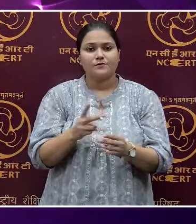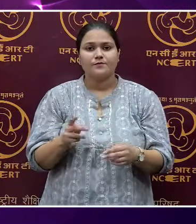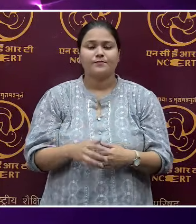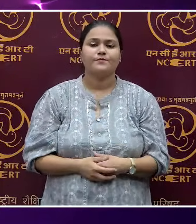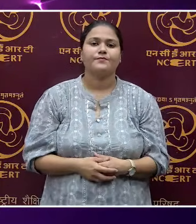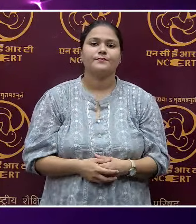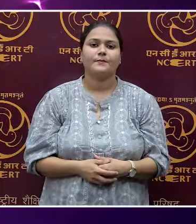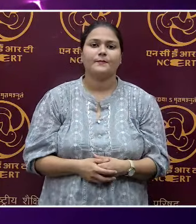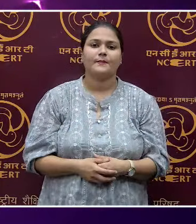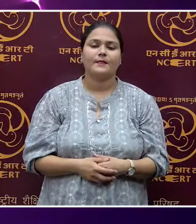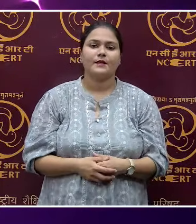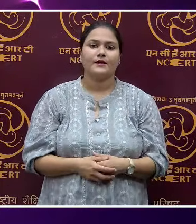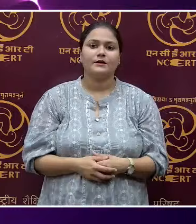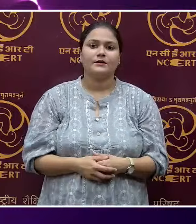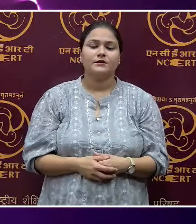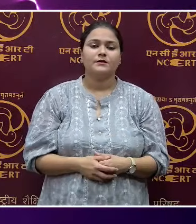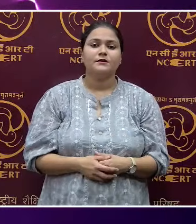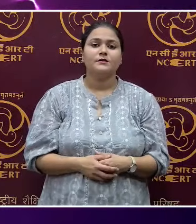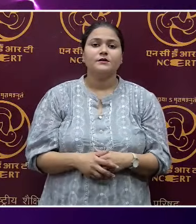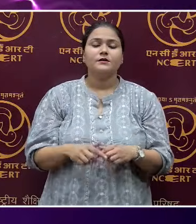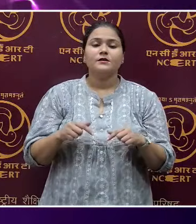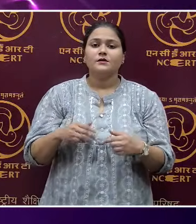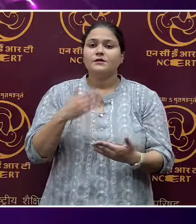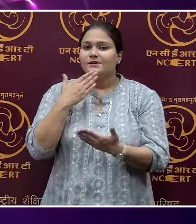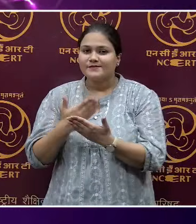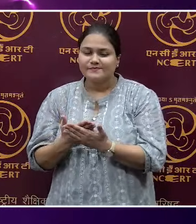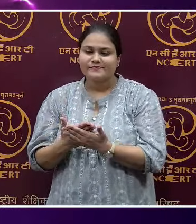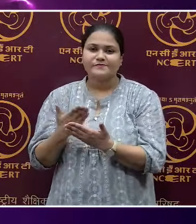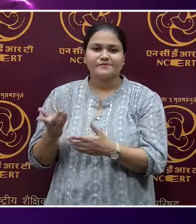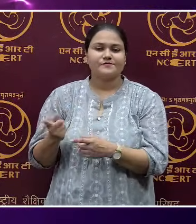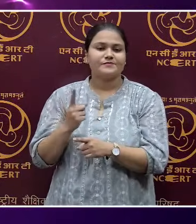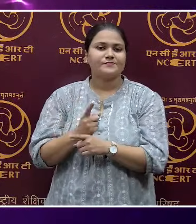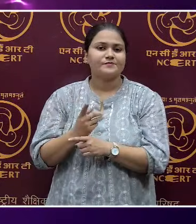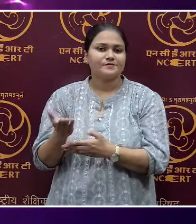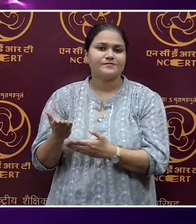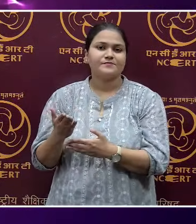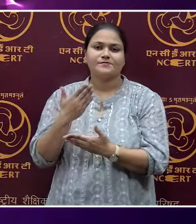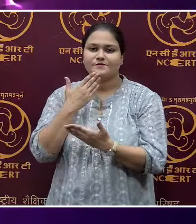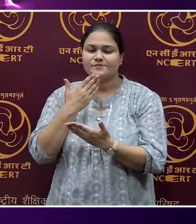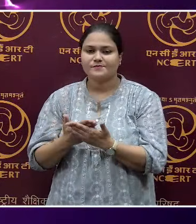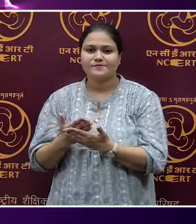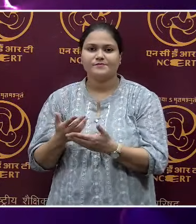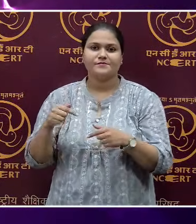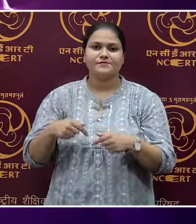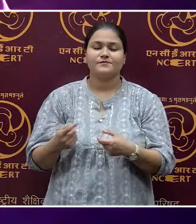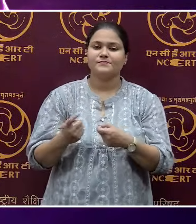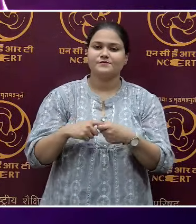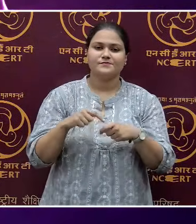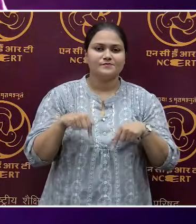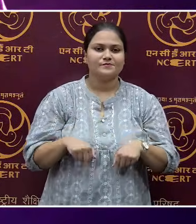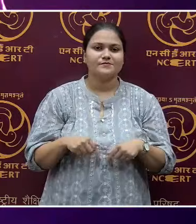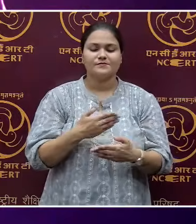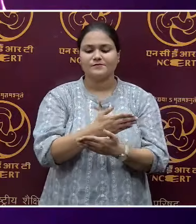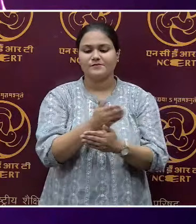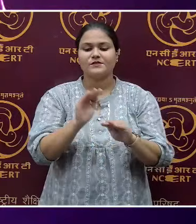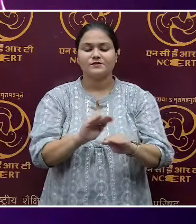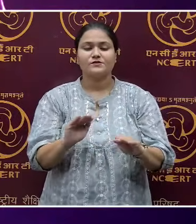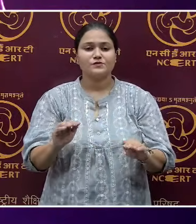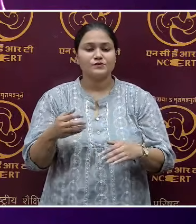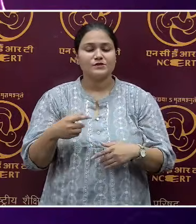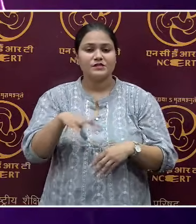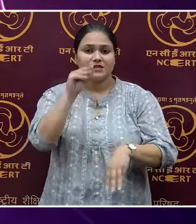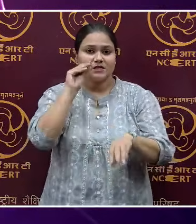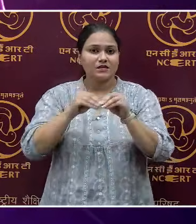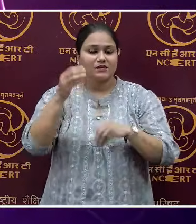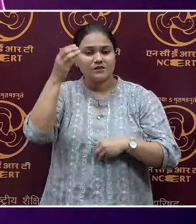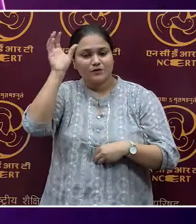anymore because we have virtual labs with us. Sir, thank you so much for your time and contribution. Welcome. It was Thank indeed you. beneficial. I'm sure students have learned the concept very